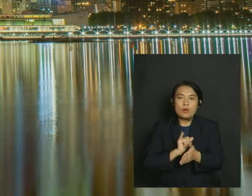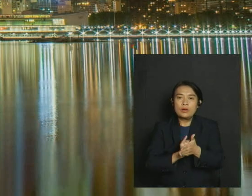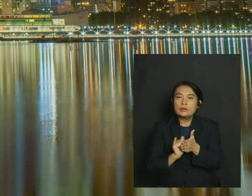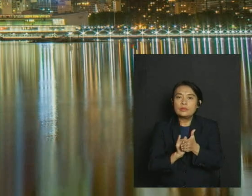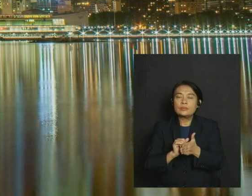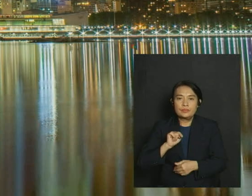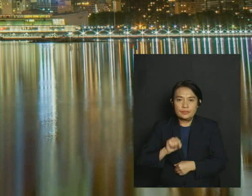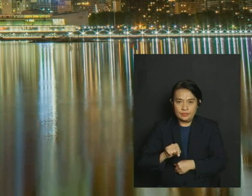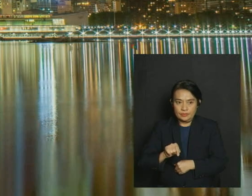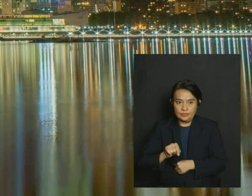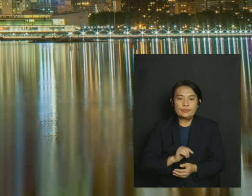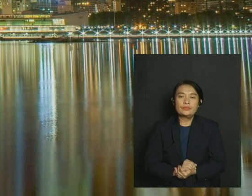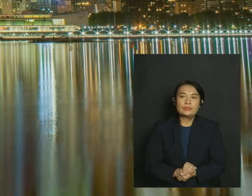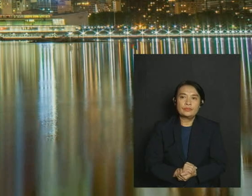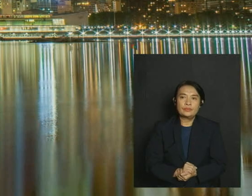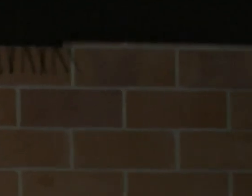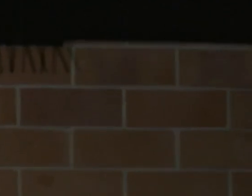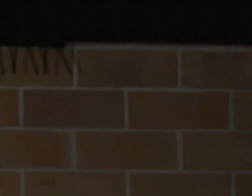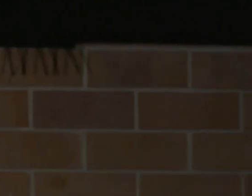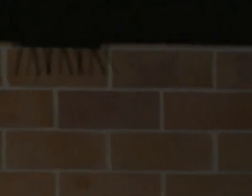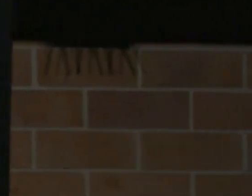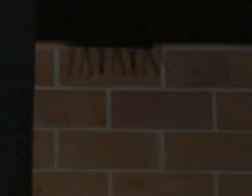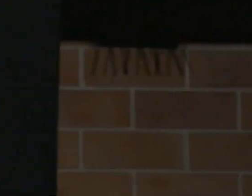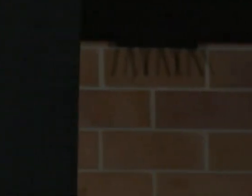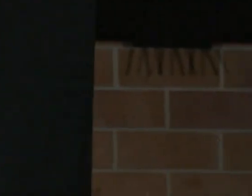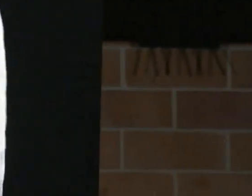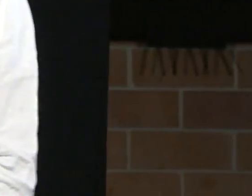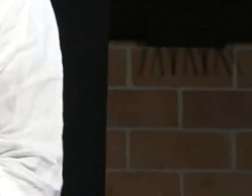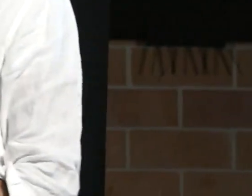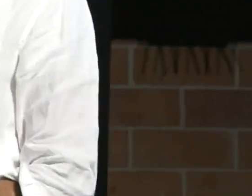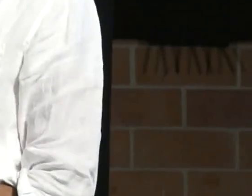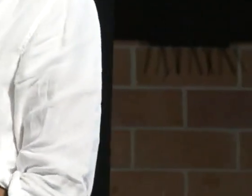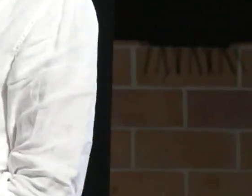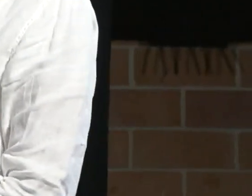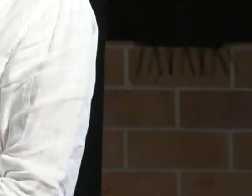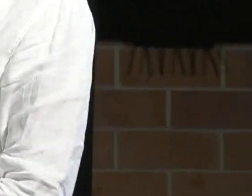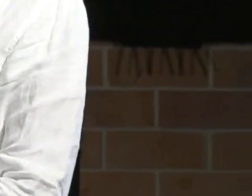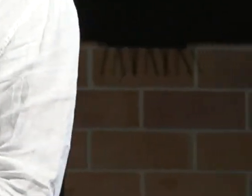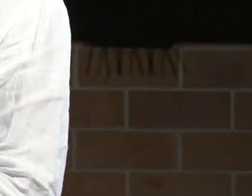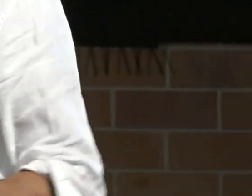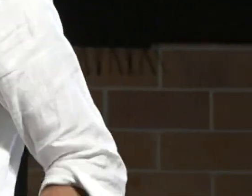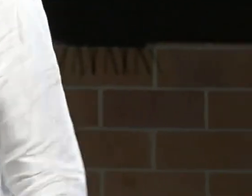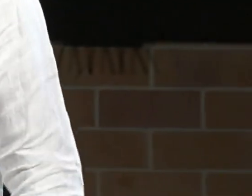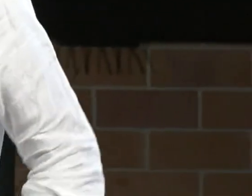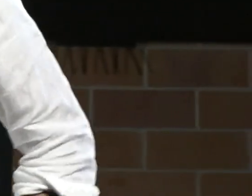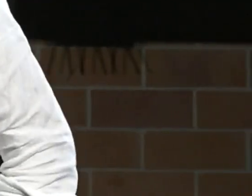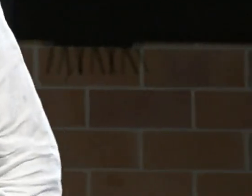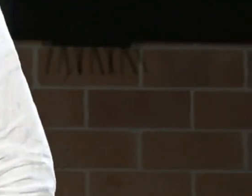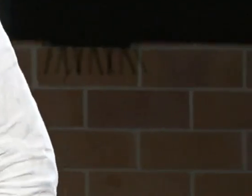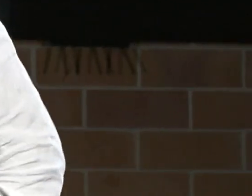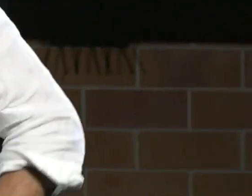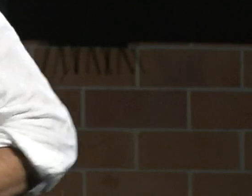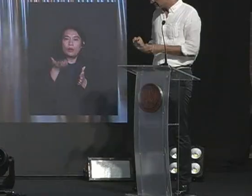world in New York at a time of incredible transformation. Oh wait, I have the